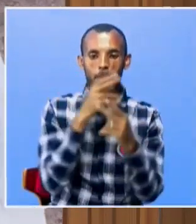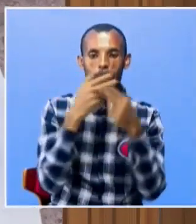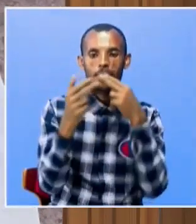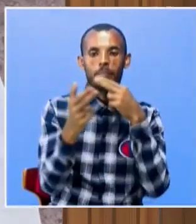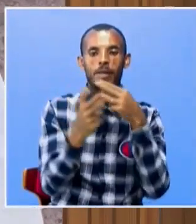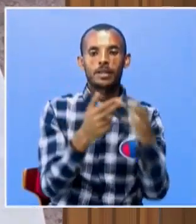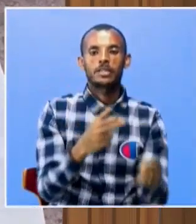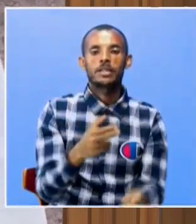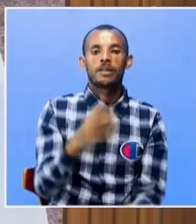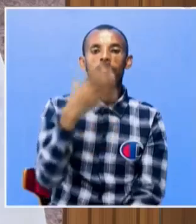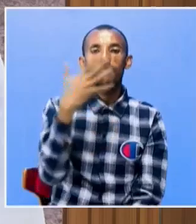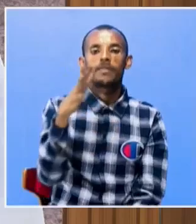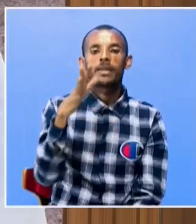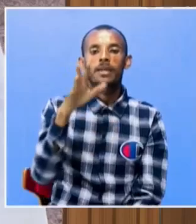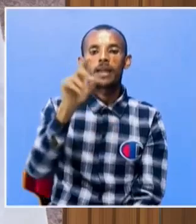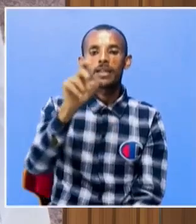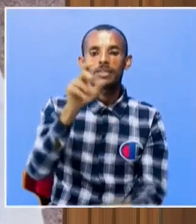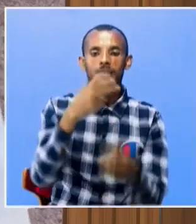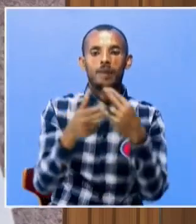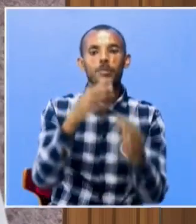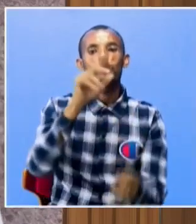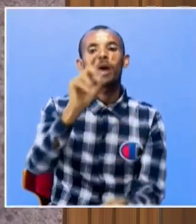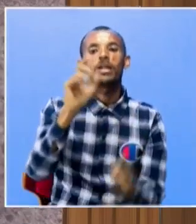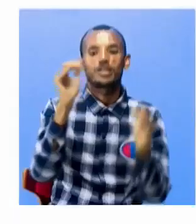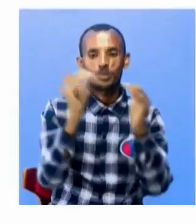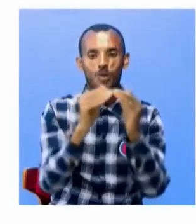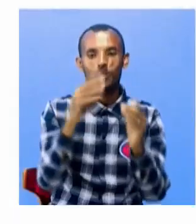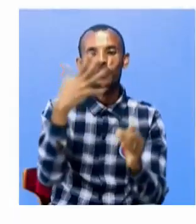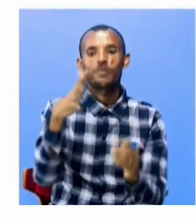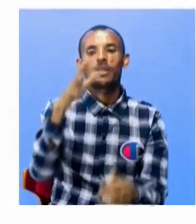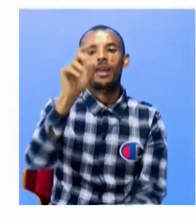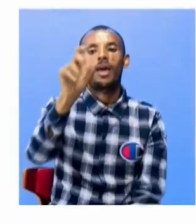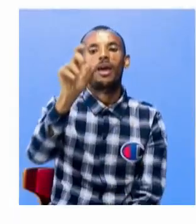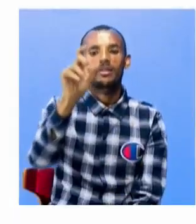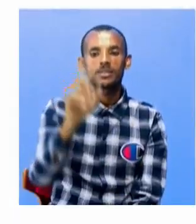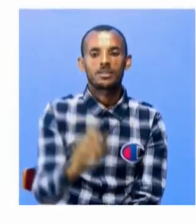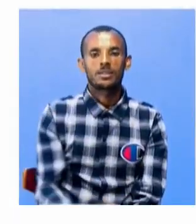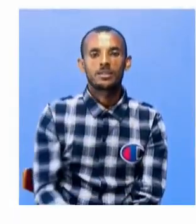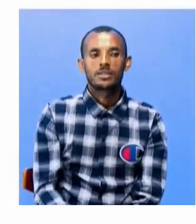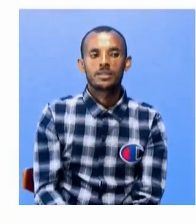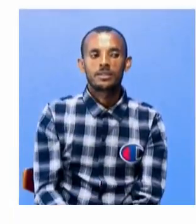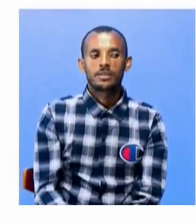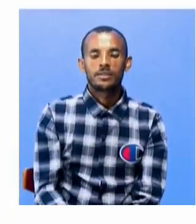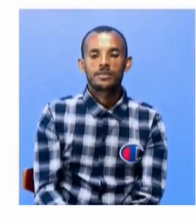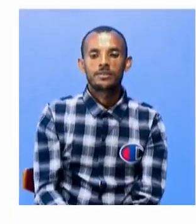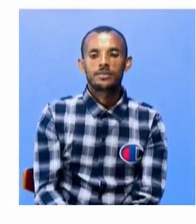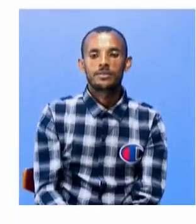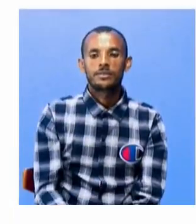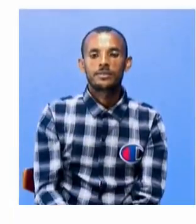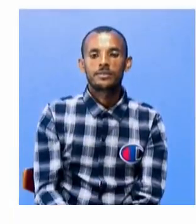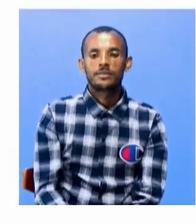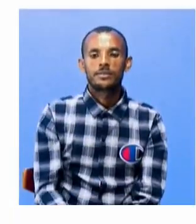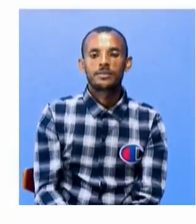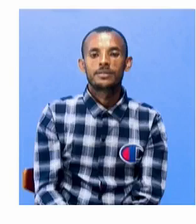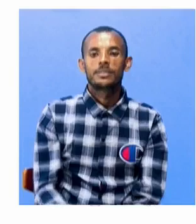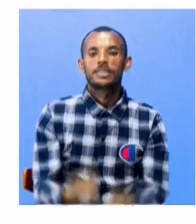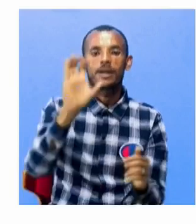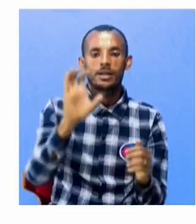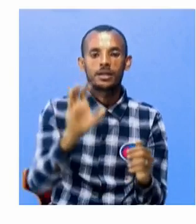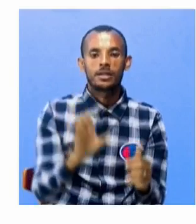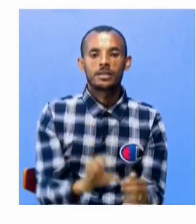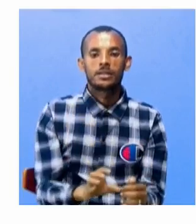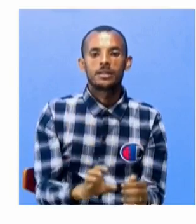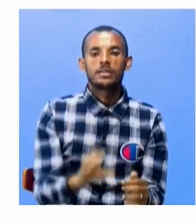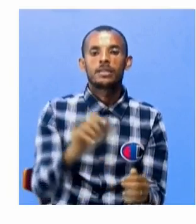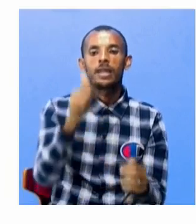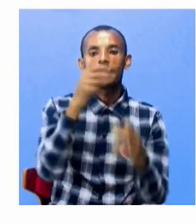15x times 1 is 15x is equal to